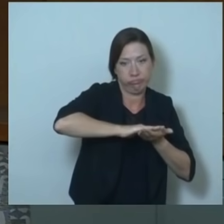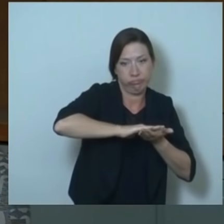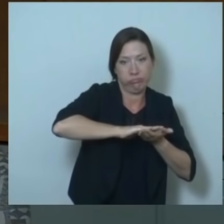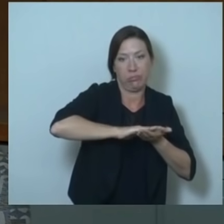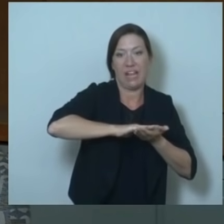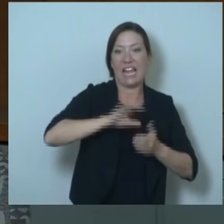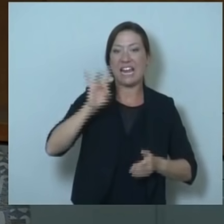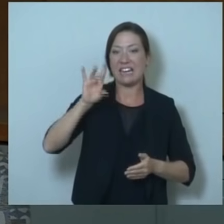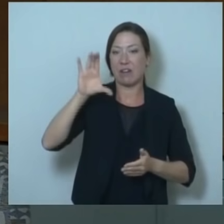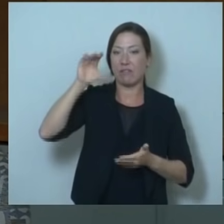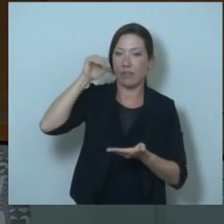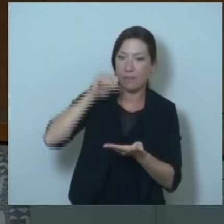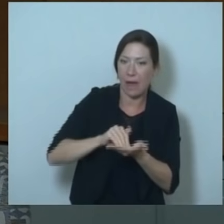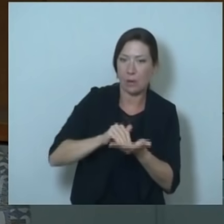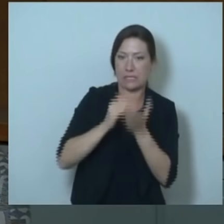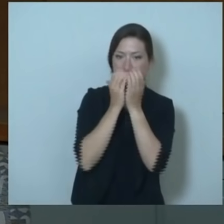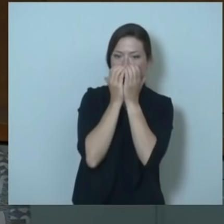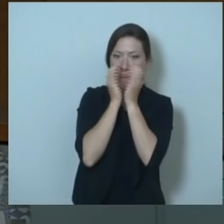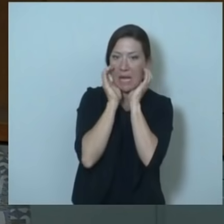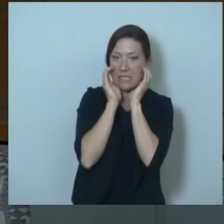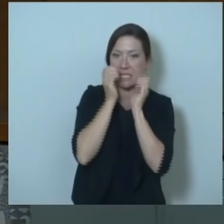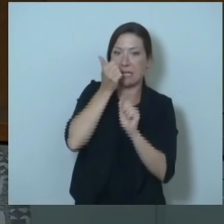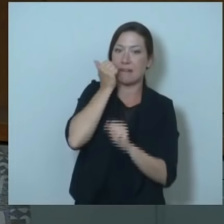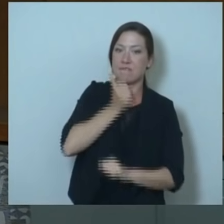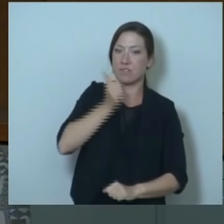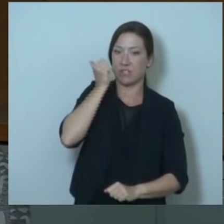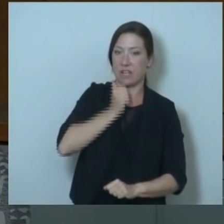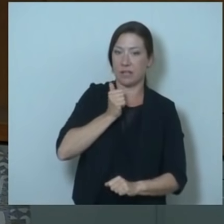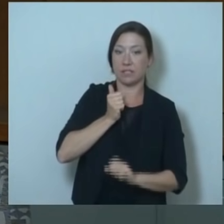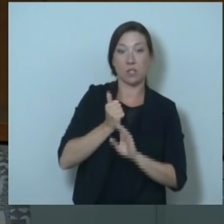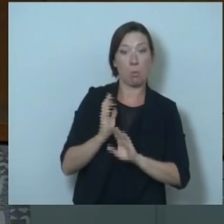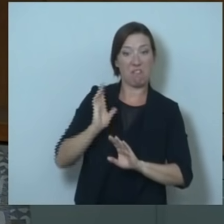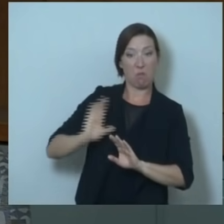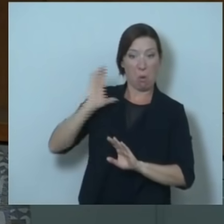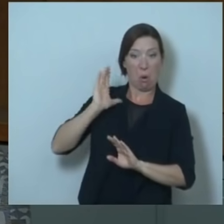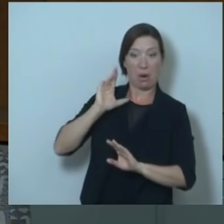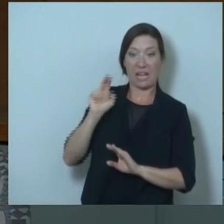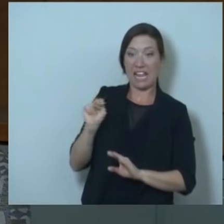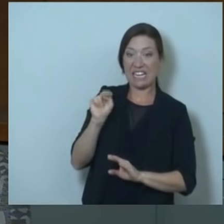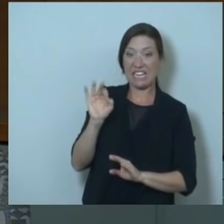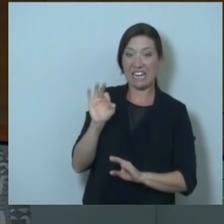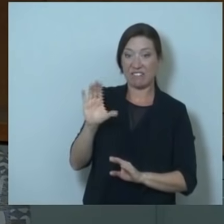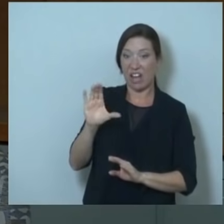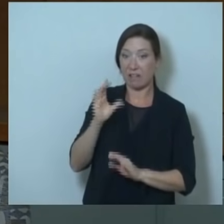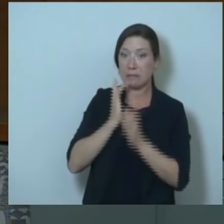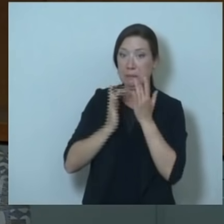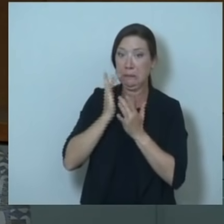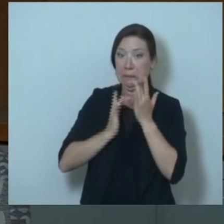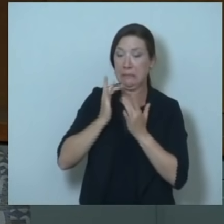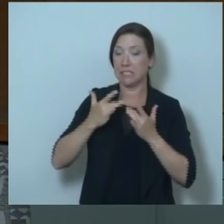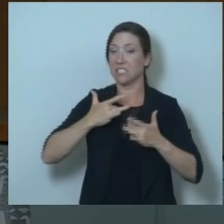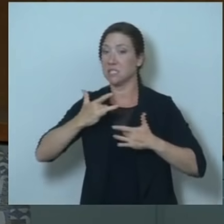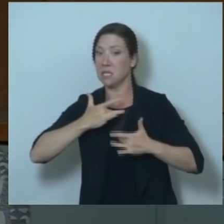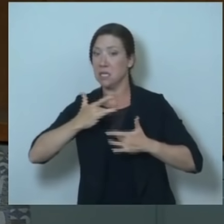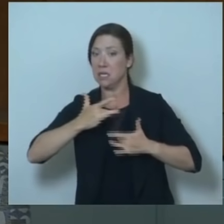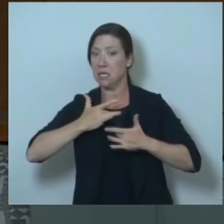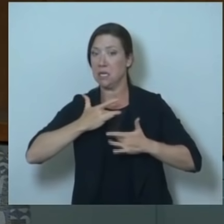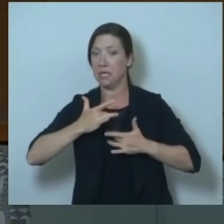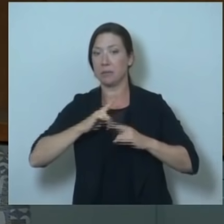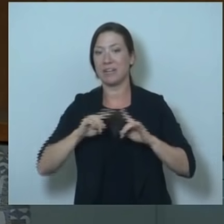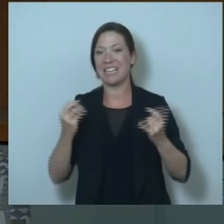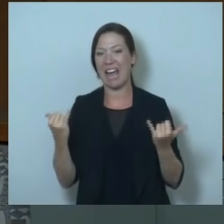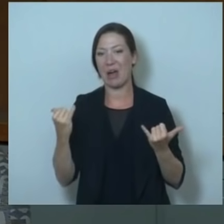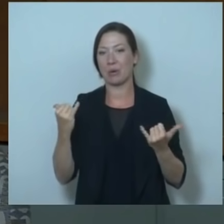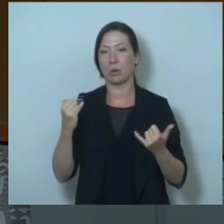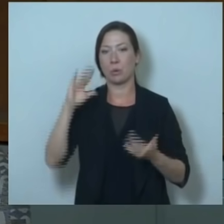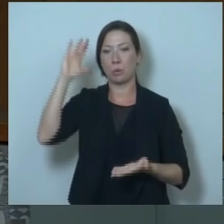so while the N95 mask was a very high concern for us early on, it is less of a concern at this point. There are 25 entities that